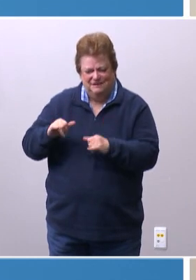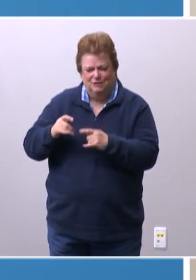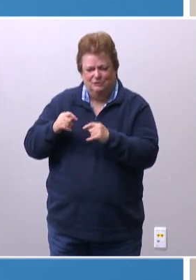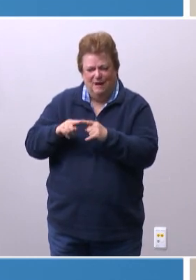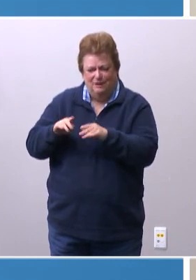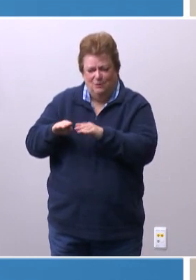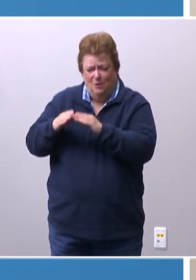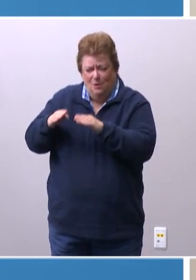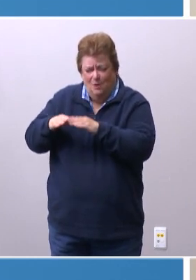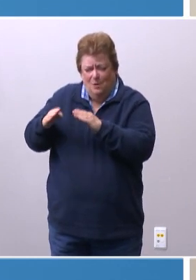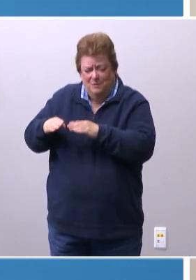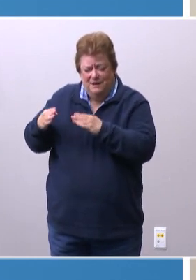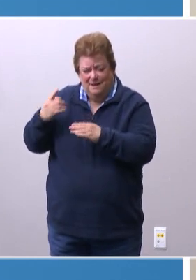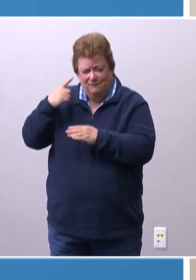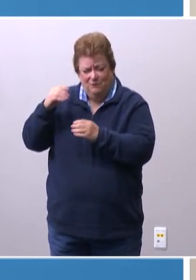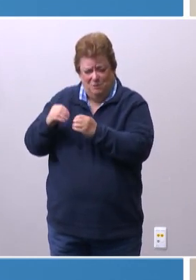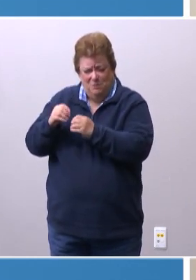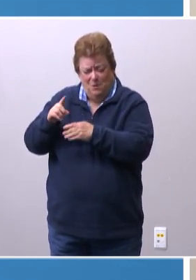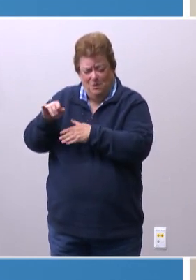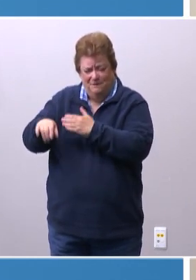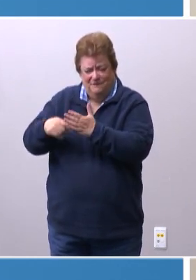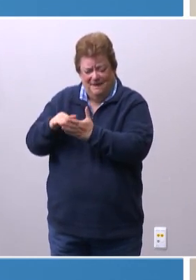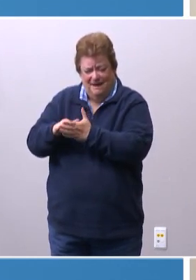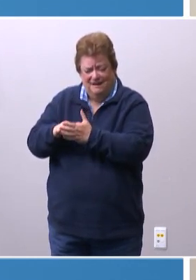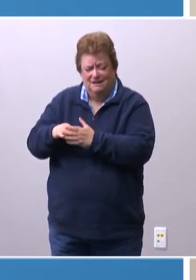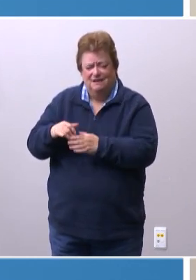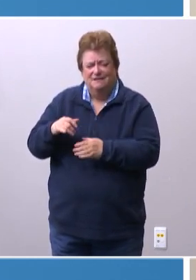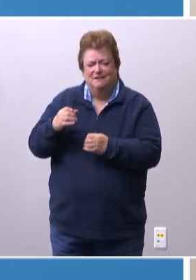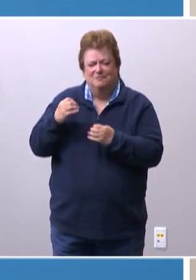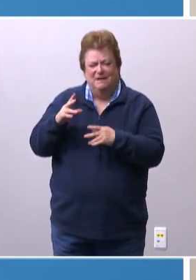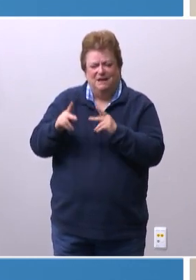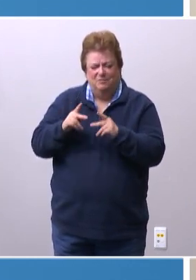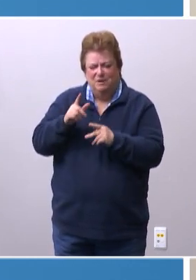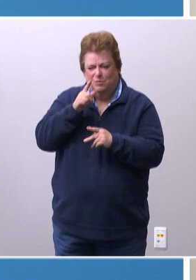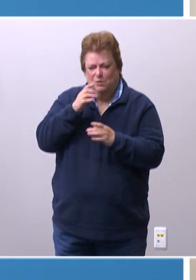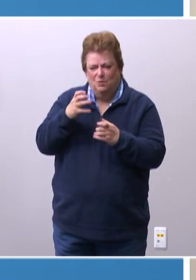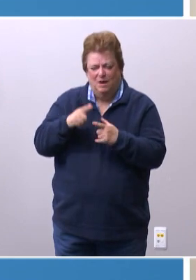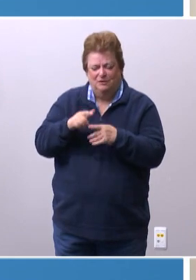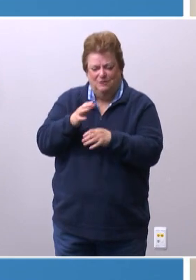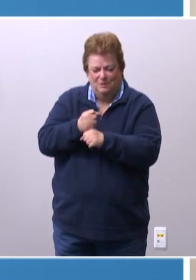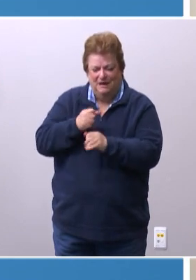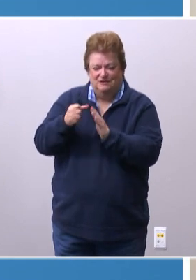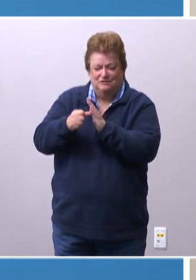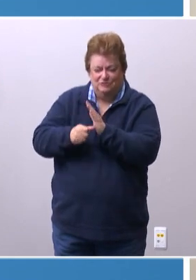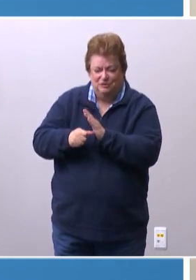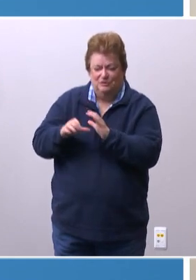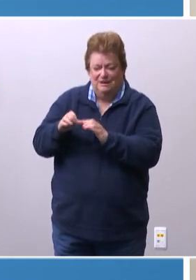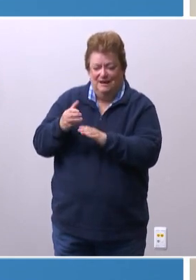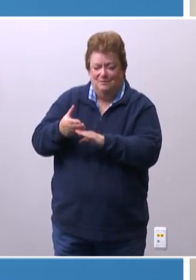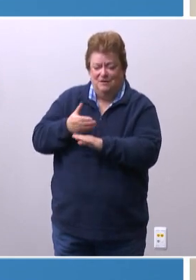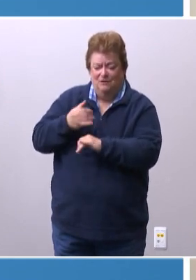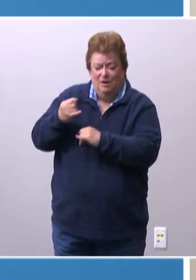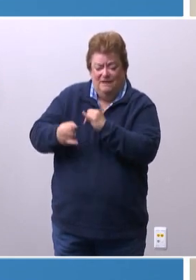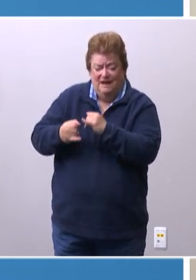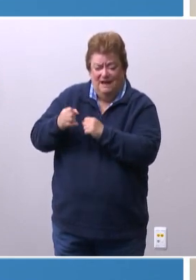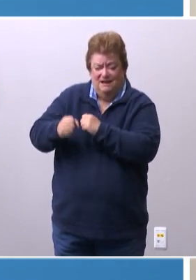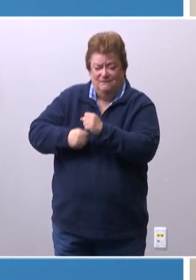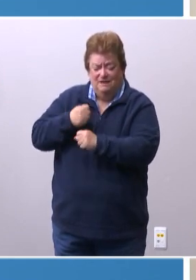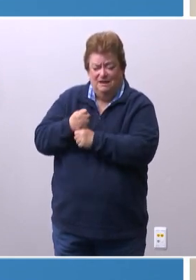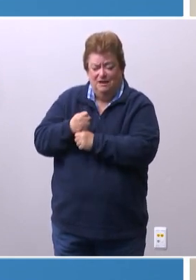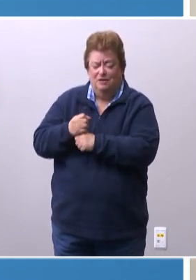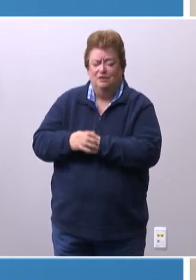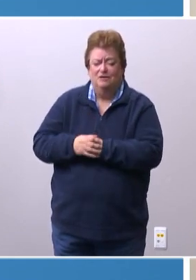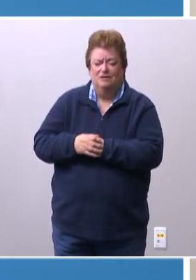much as possible. We know there are a lot of folks that are looking to get work done before the end of the year, and I know that